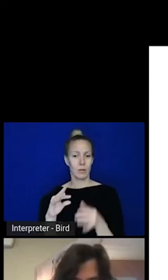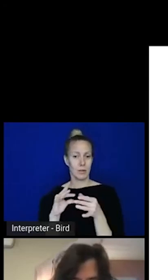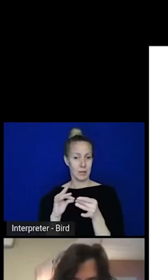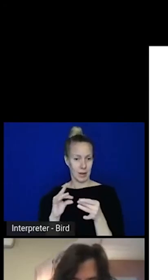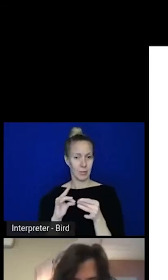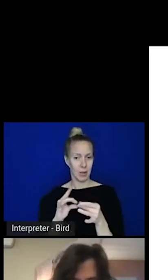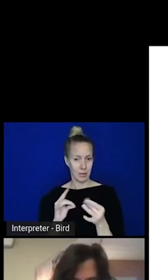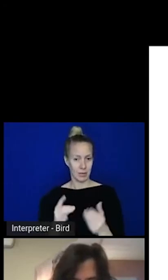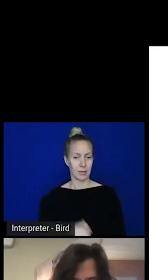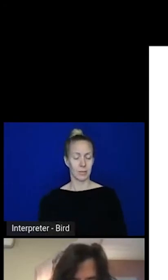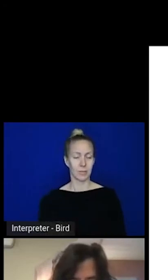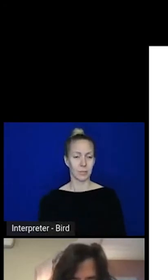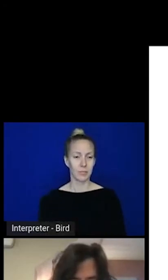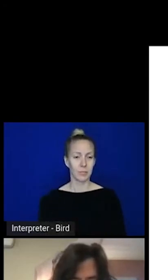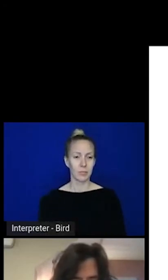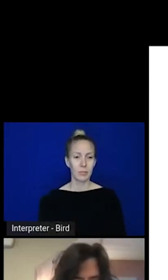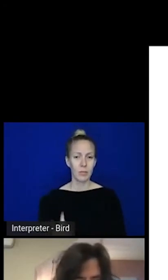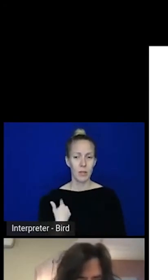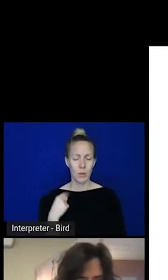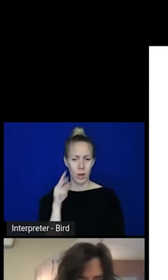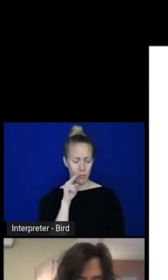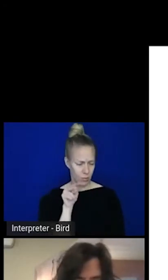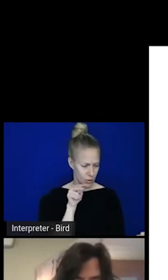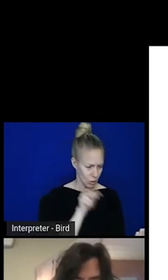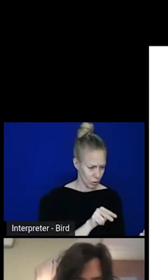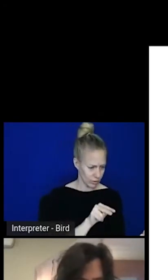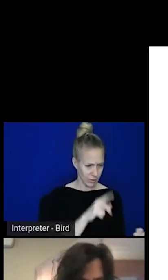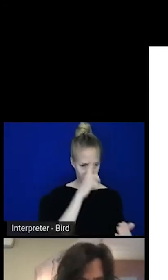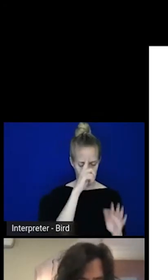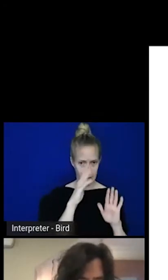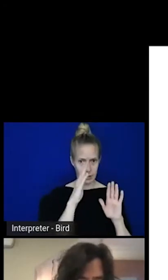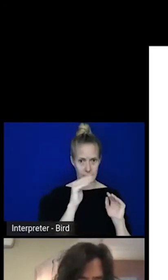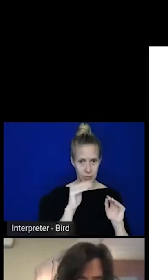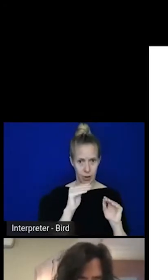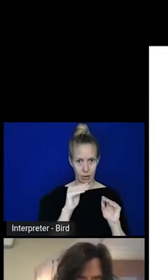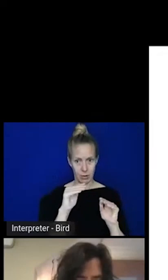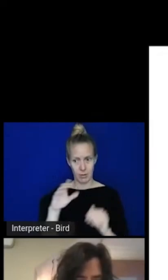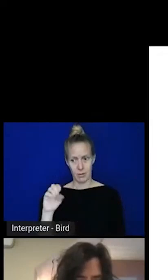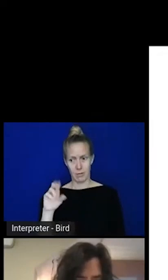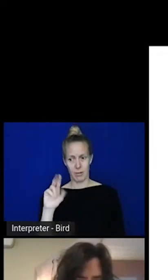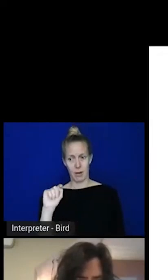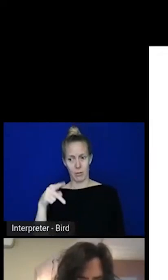at what the expected output is might be a little easier.